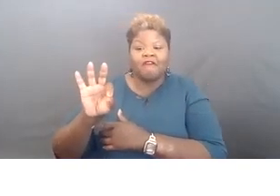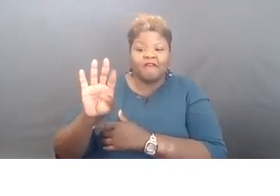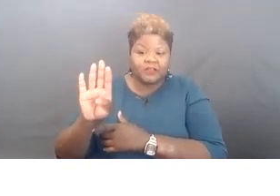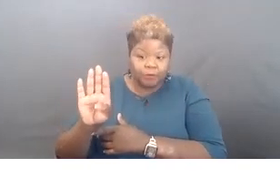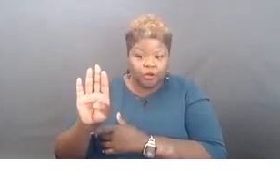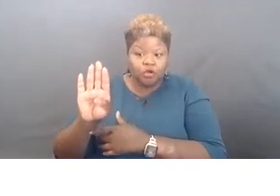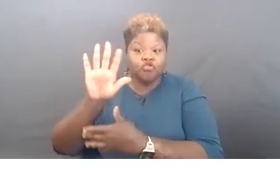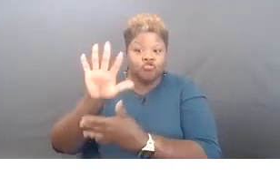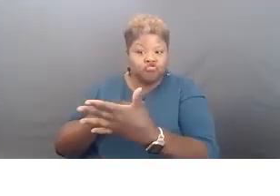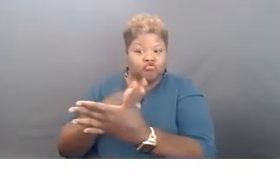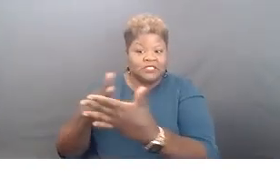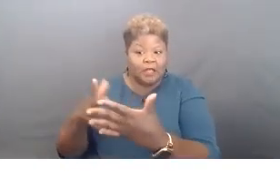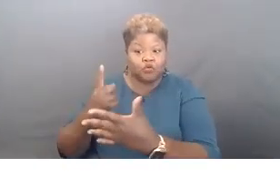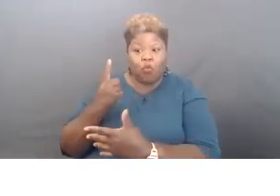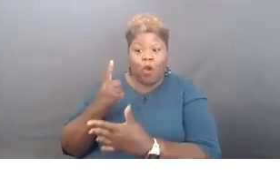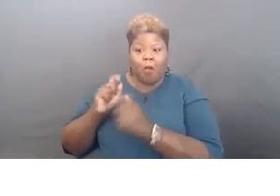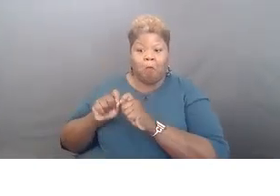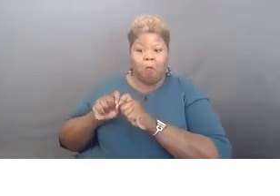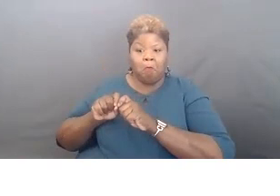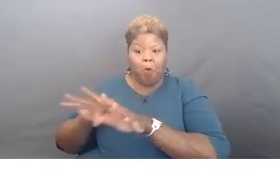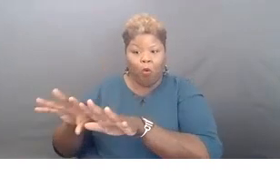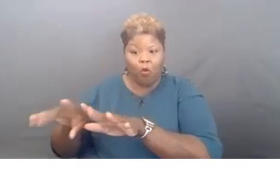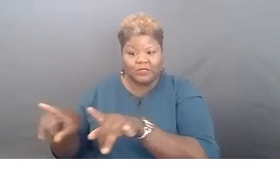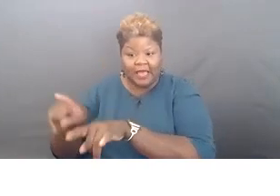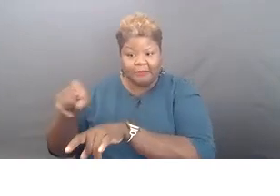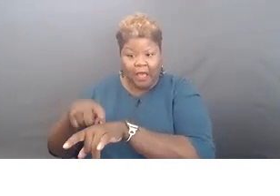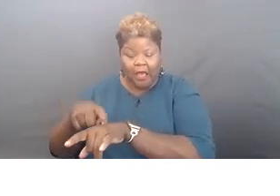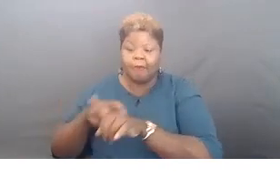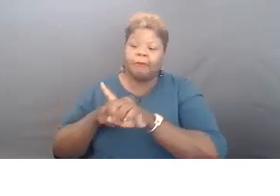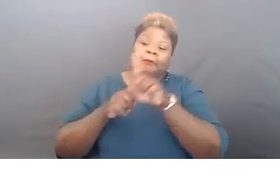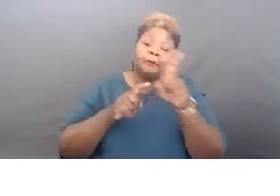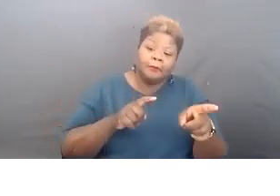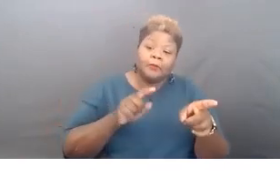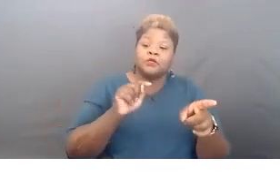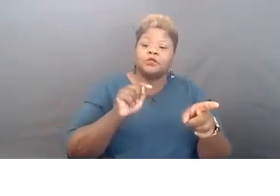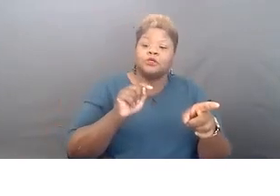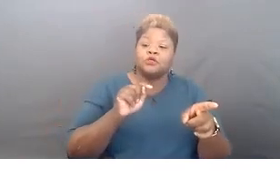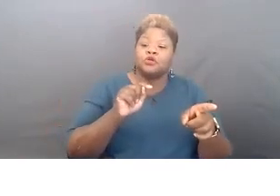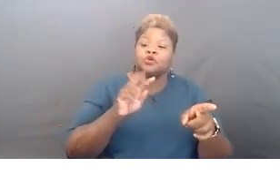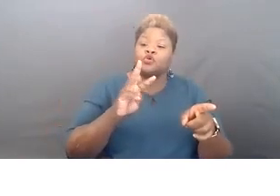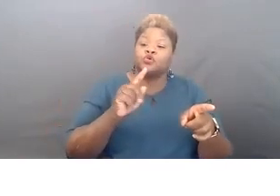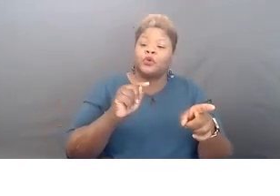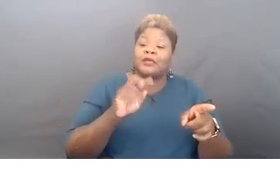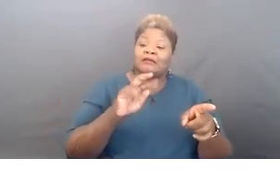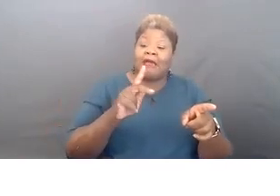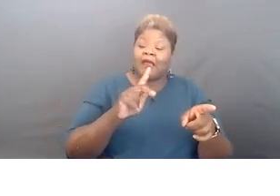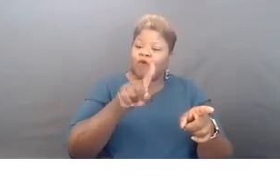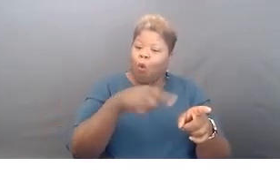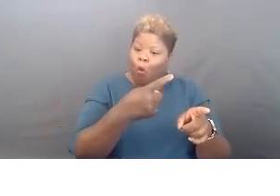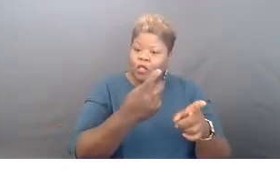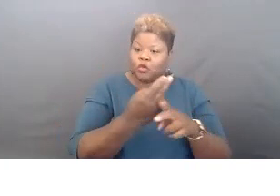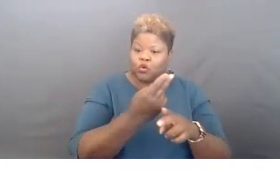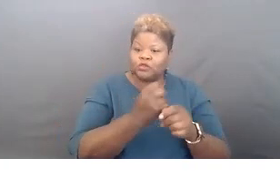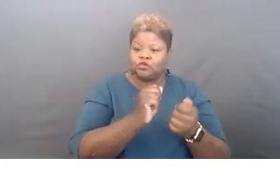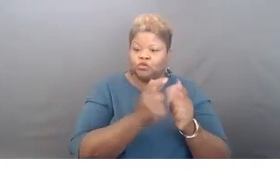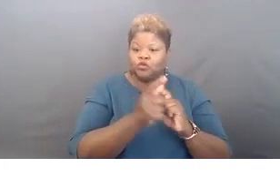all those tweets at the same time. I recommend TweetDeck if you're sticking mostly just to Twitter. But again, if you're doing any sort of